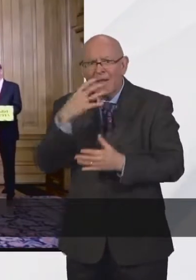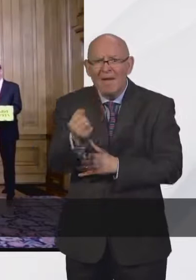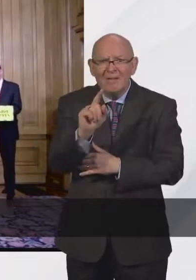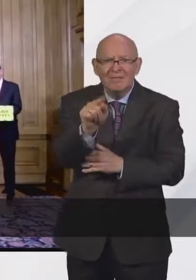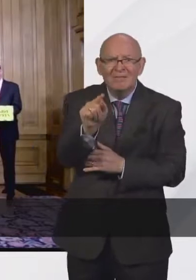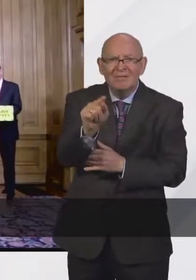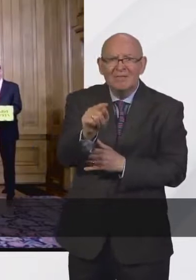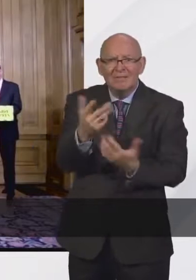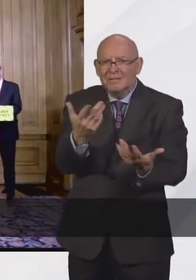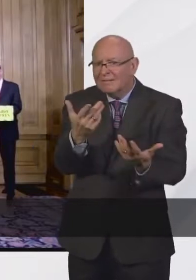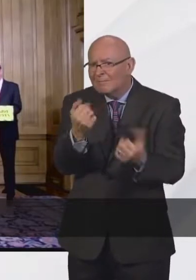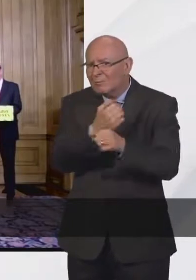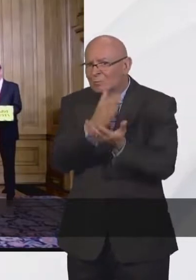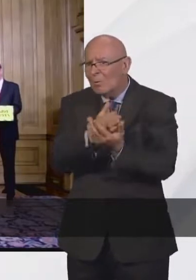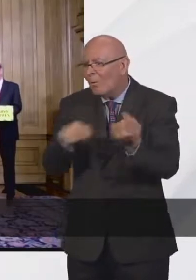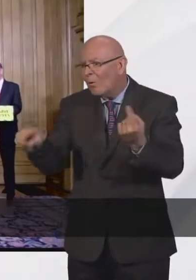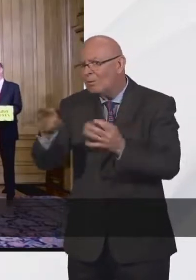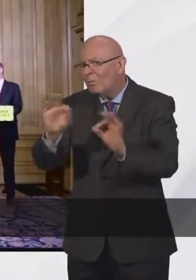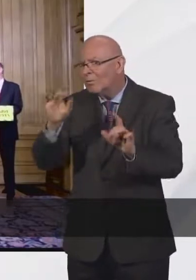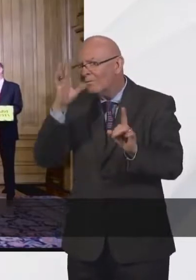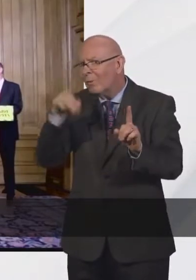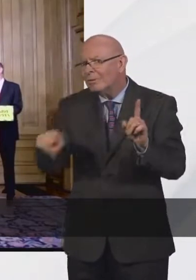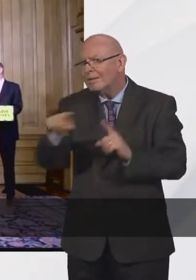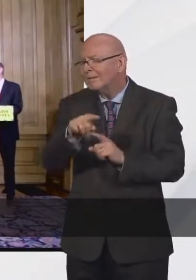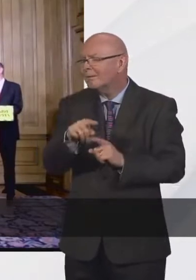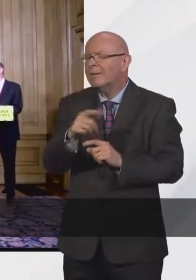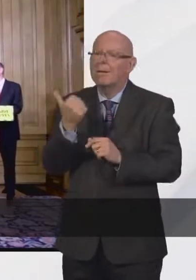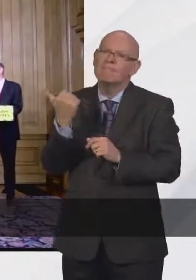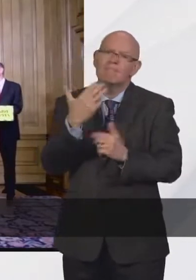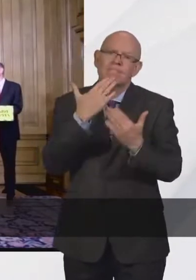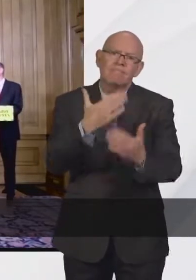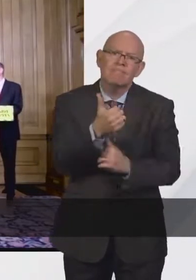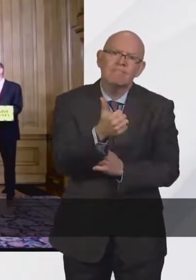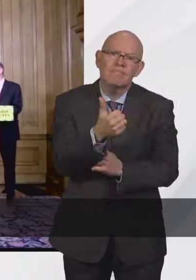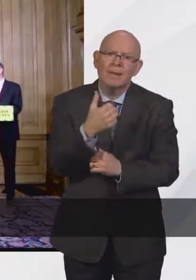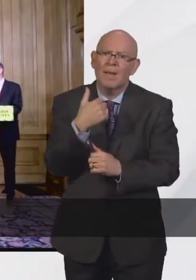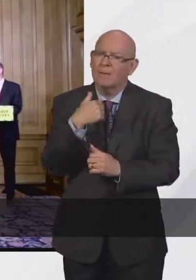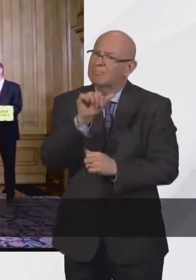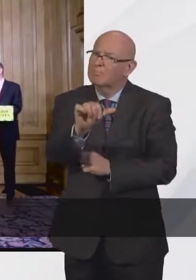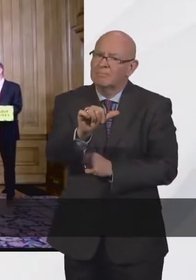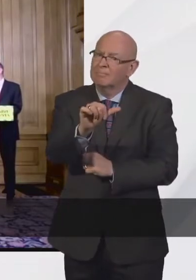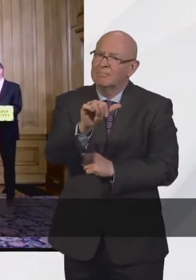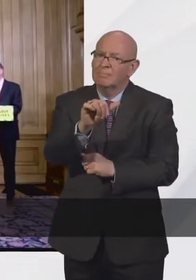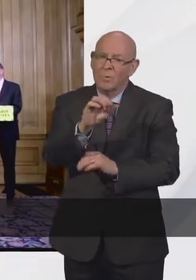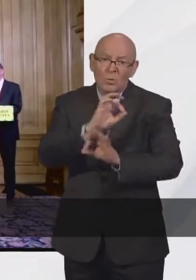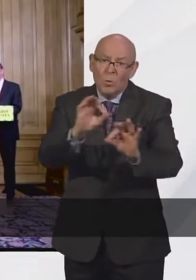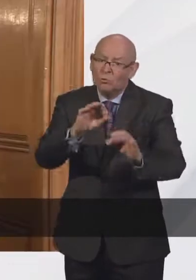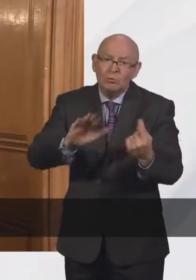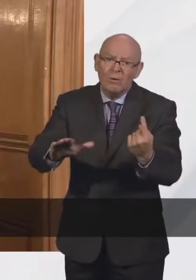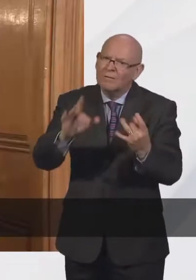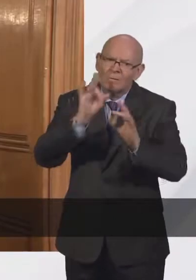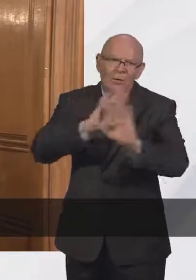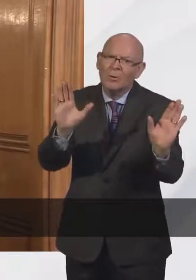unfair aspects of this crisis, which is that obviously the disease has been discriminatory in the way it's hit